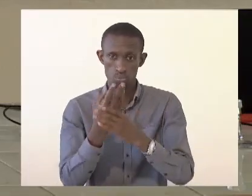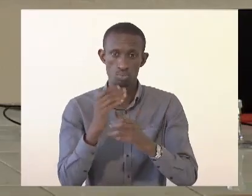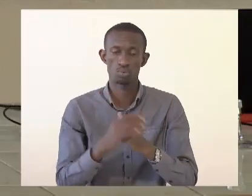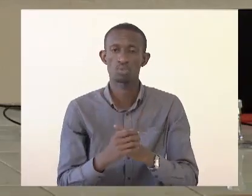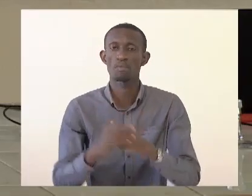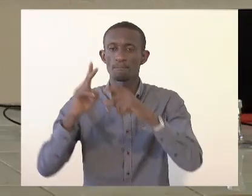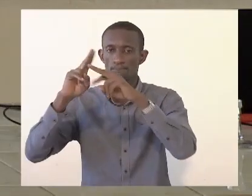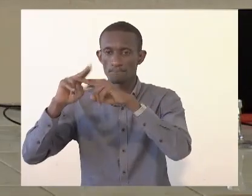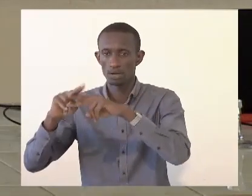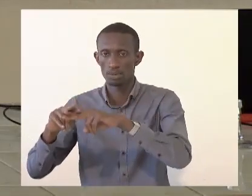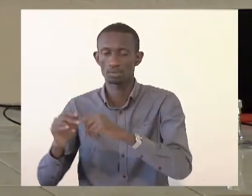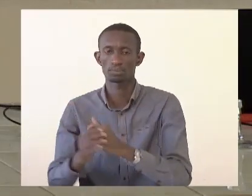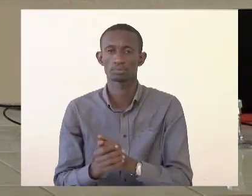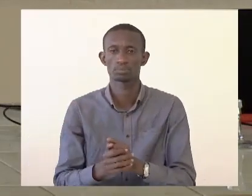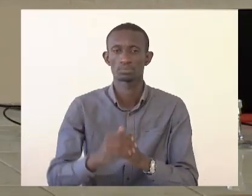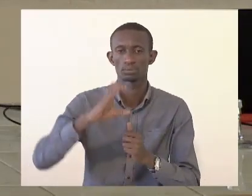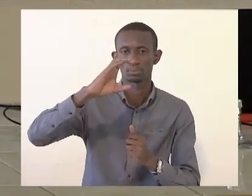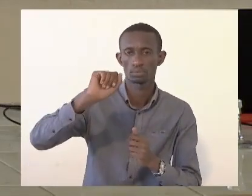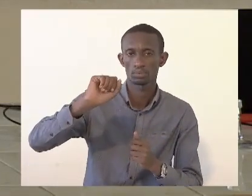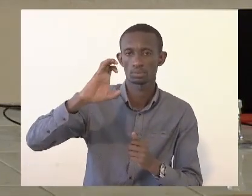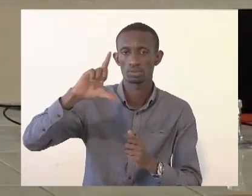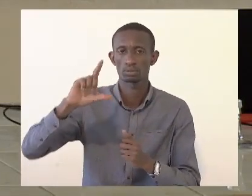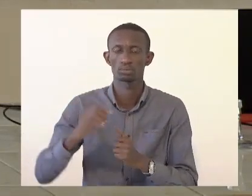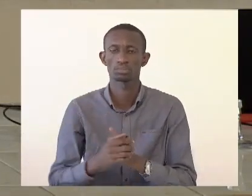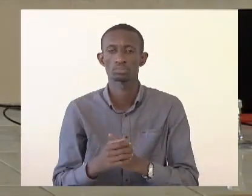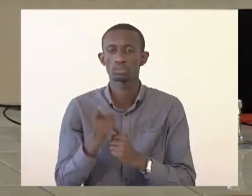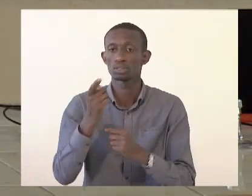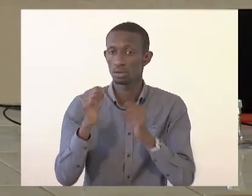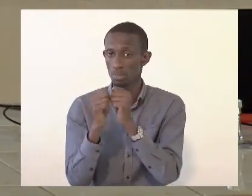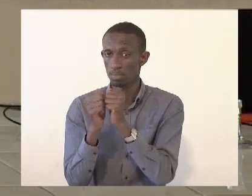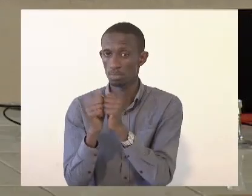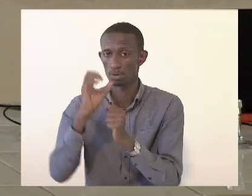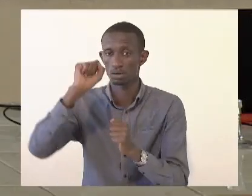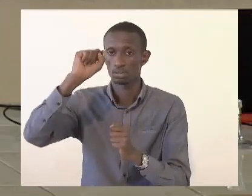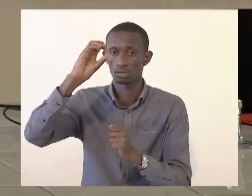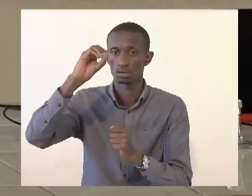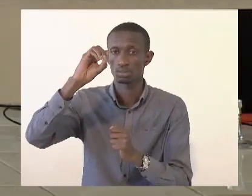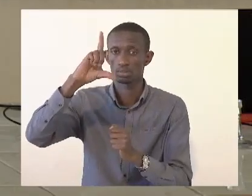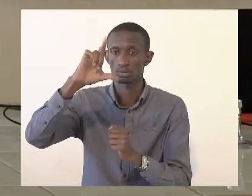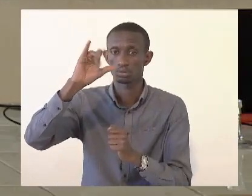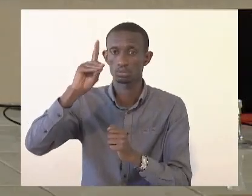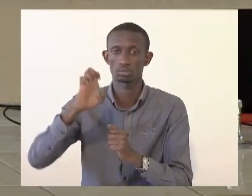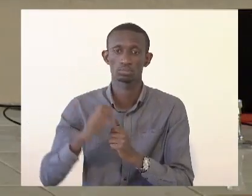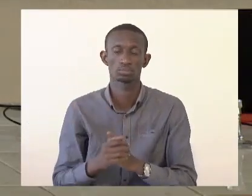salt. Here we have calcium chloride, which is soluble in water. And what do we get here?